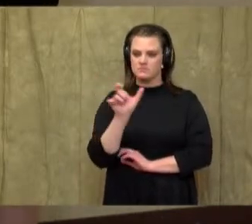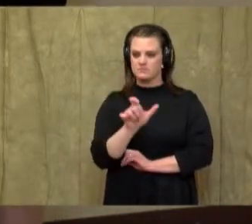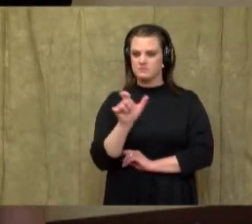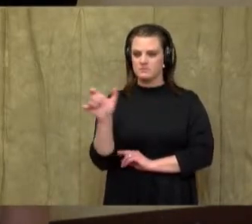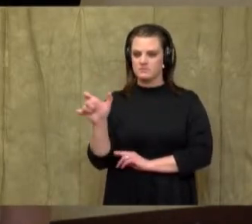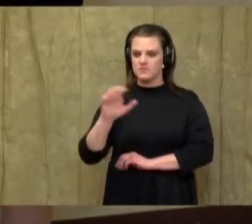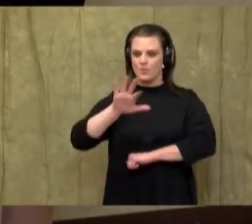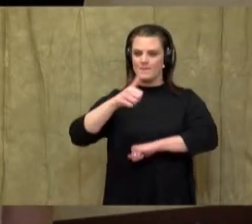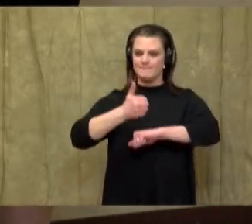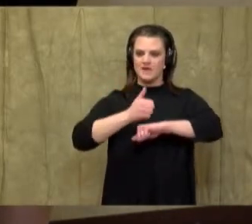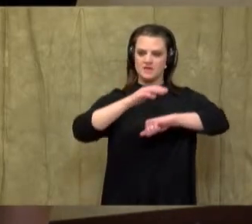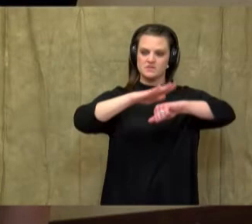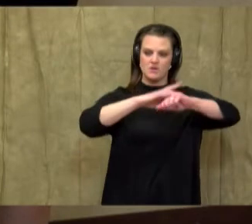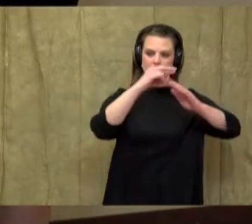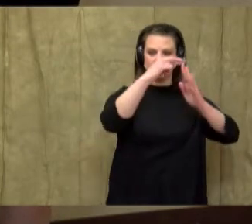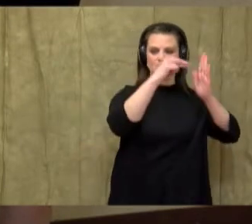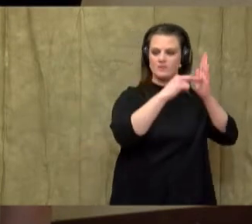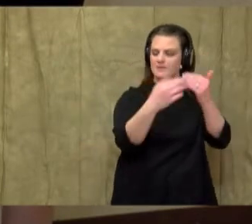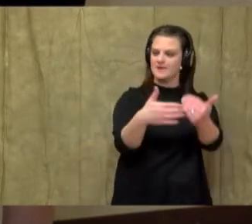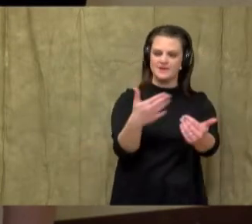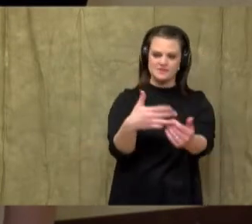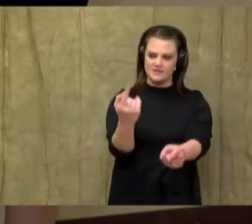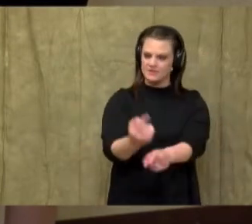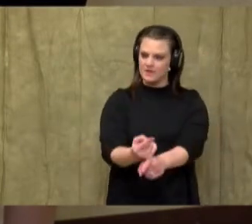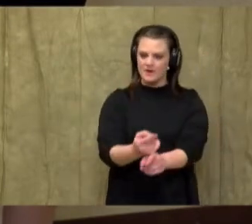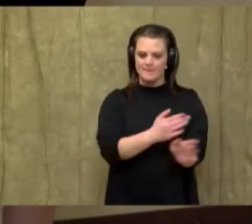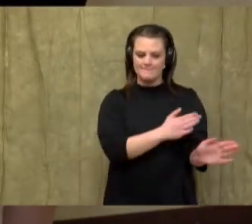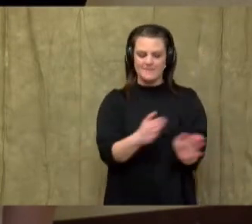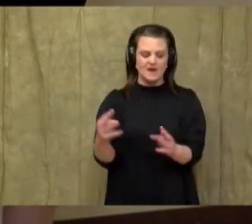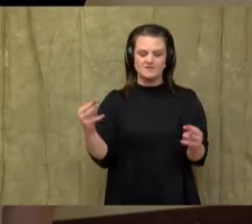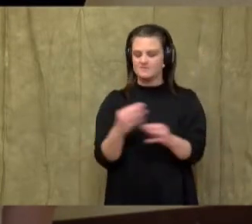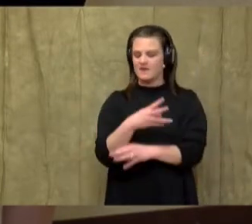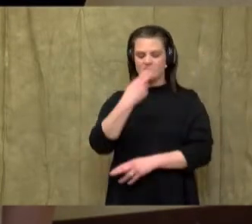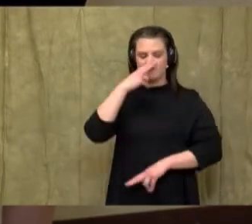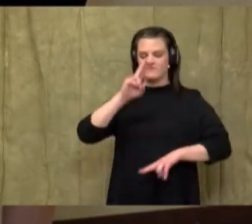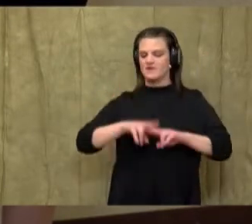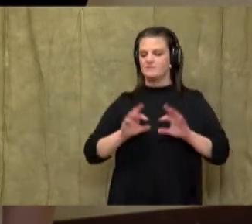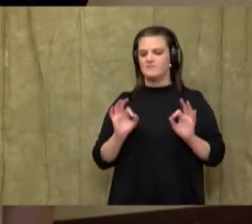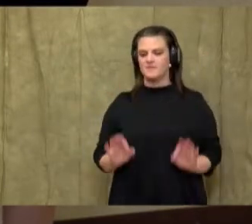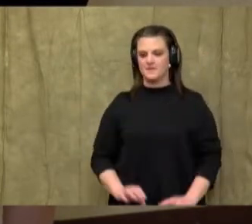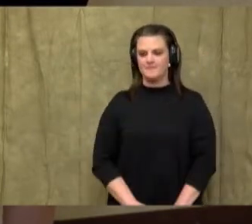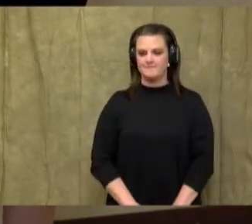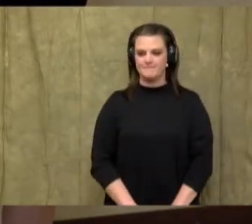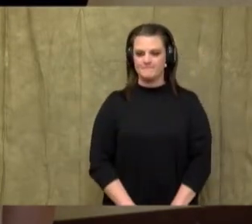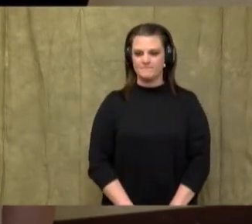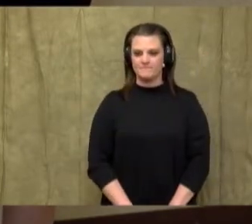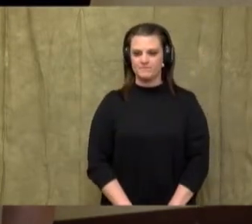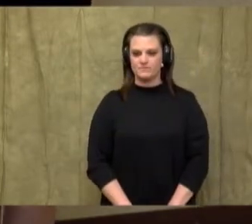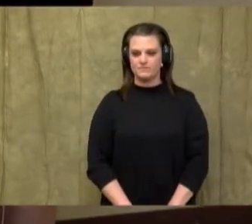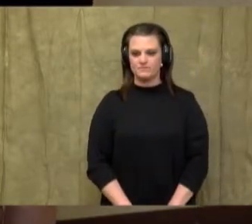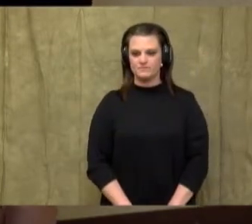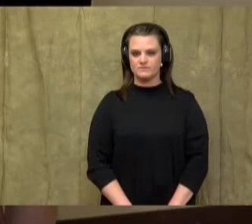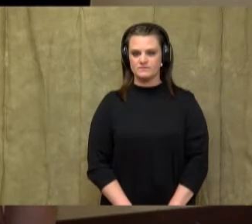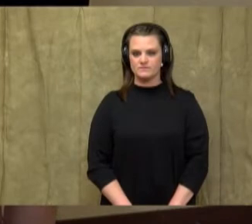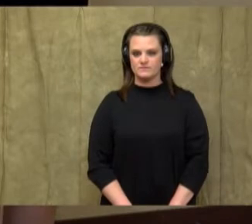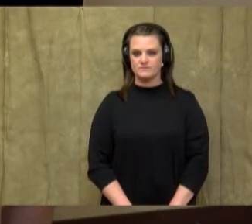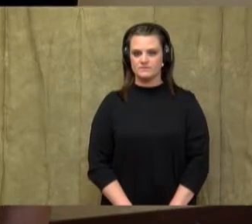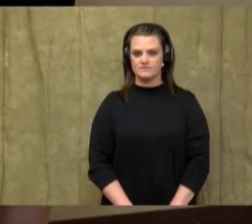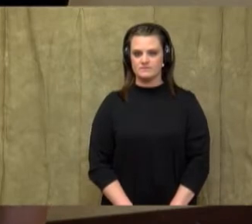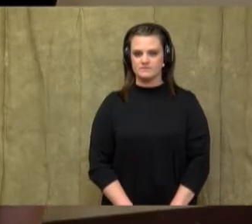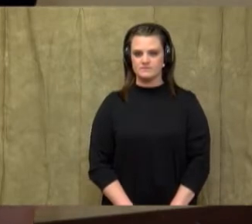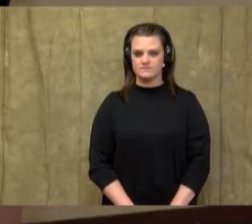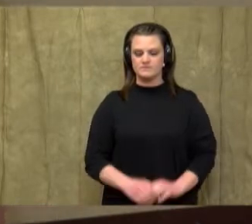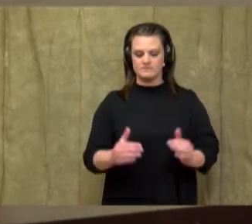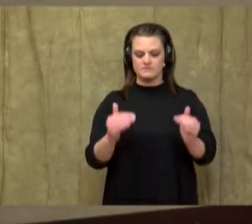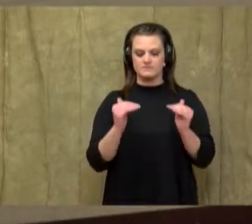that rule. So easy. Patterns in math, so fun. All right, let's look at these.